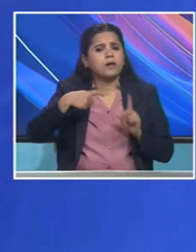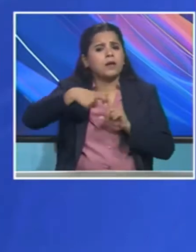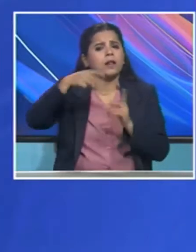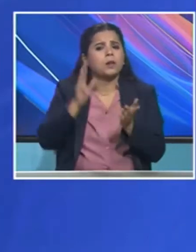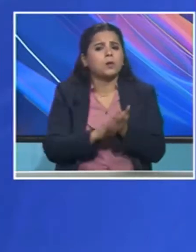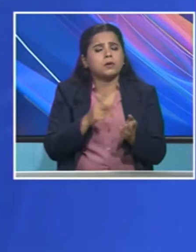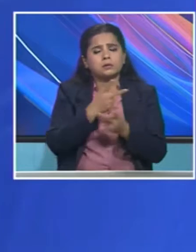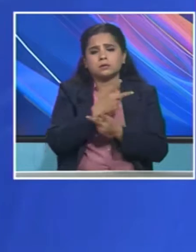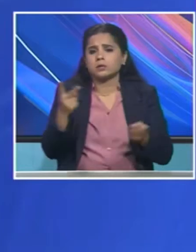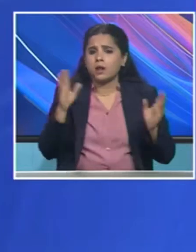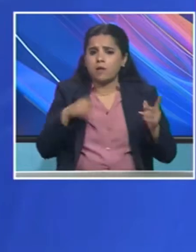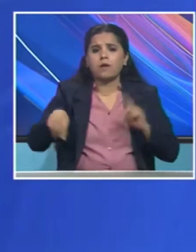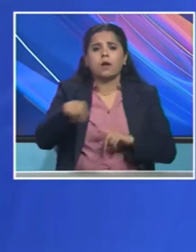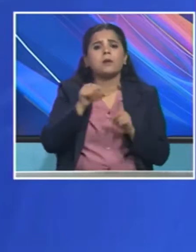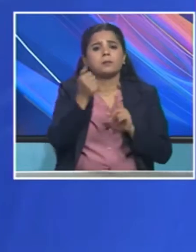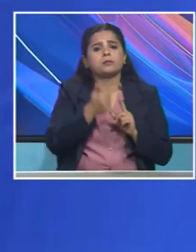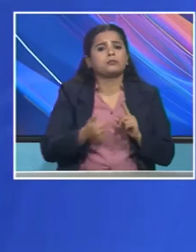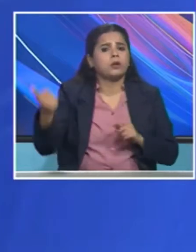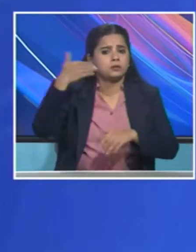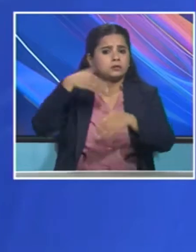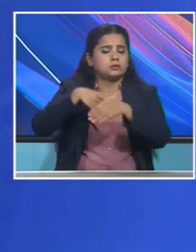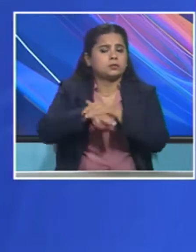corridors in Rashtrapati Bhavan.